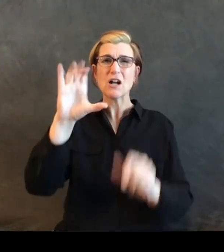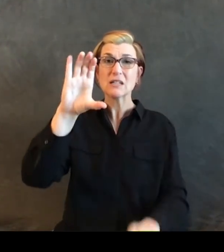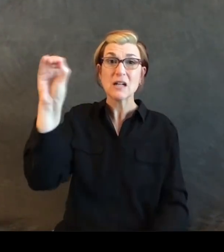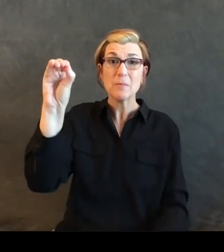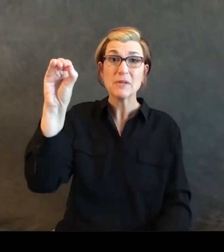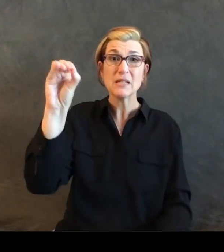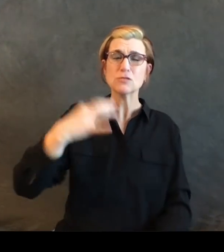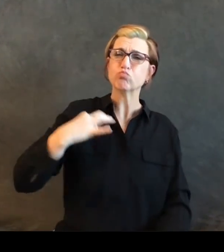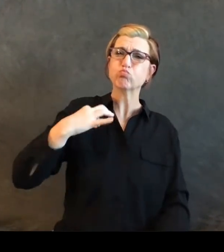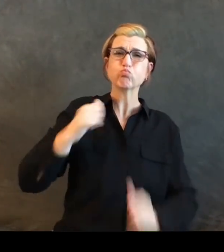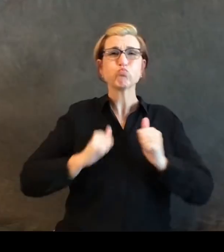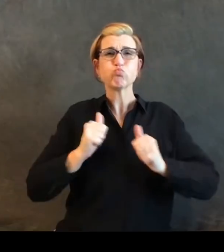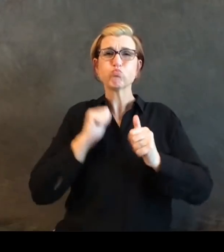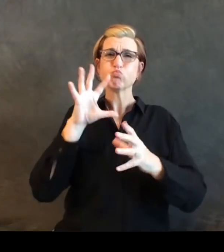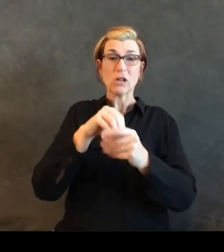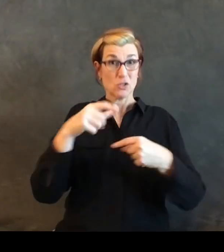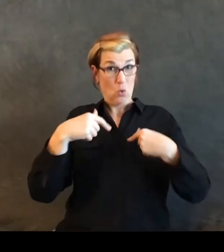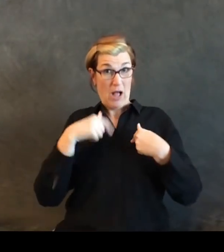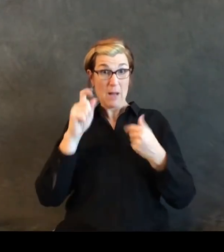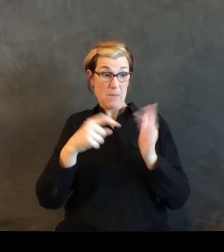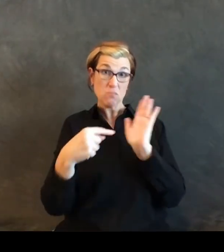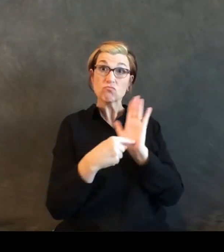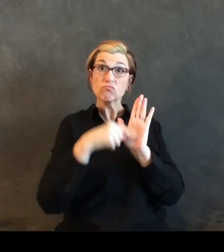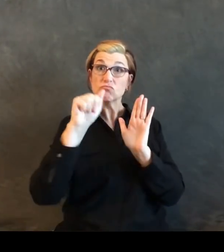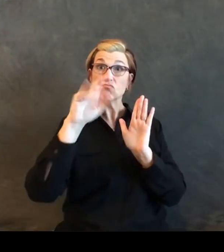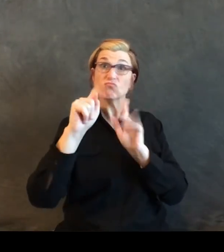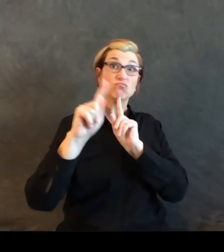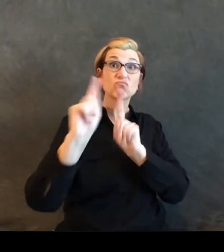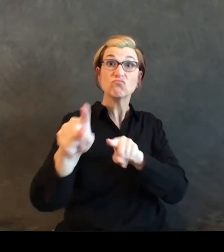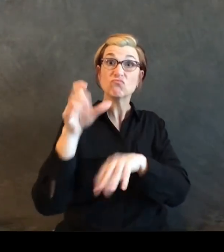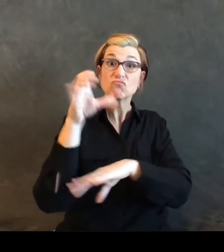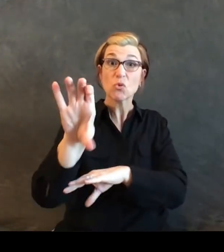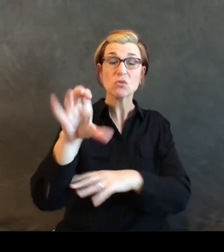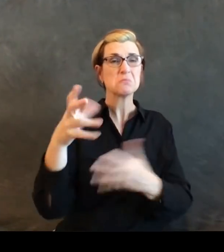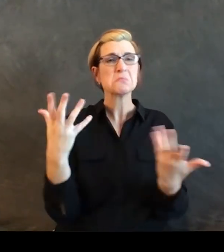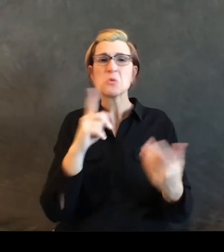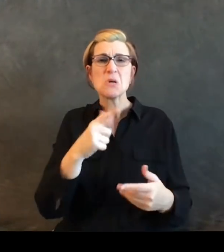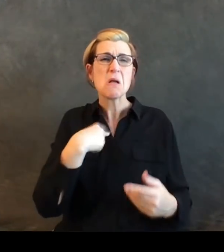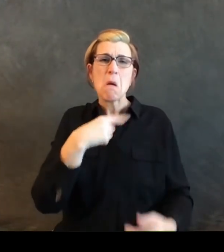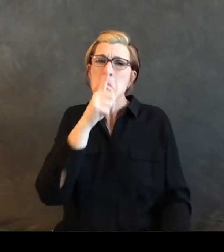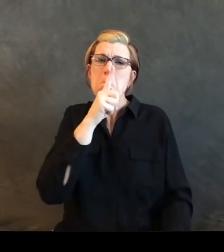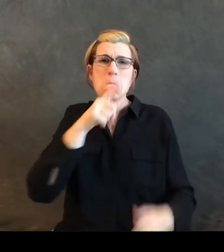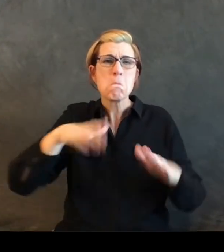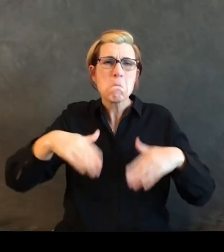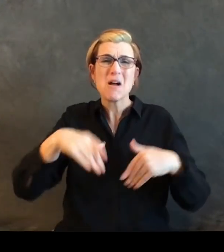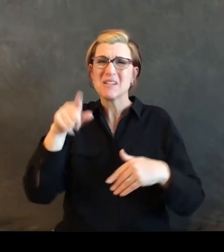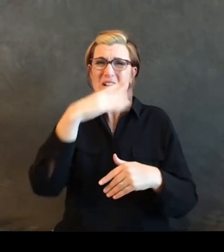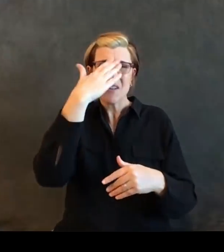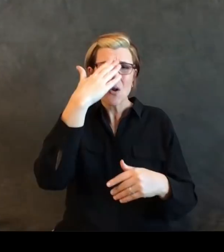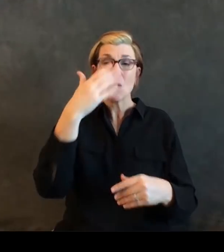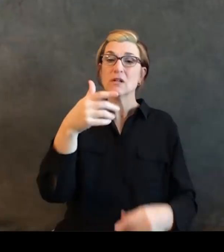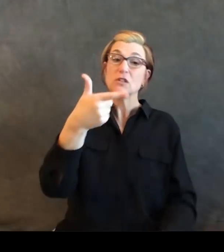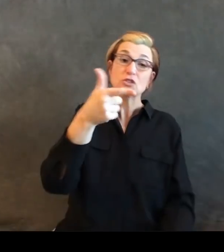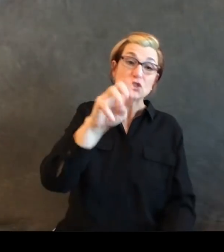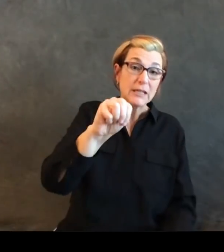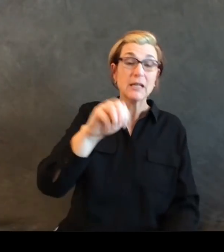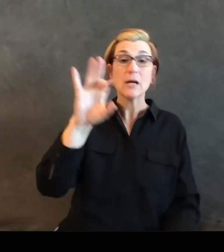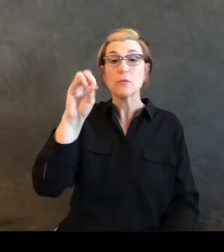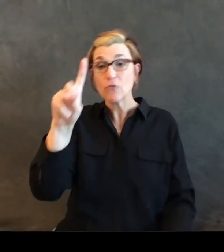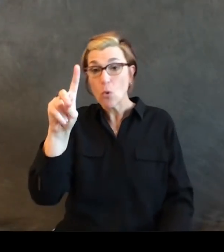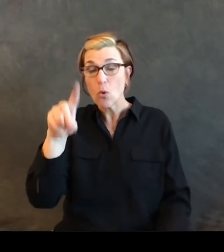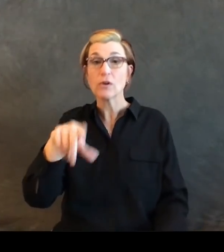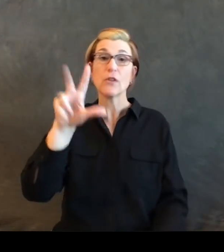much at all. They want to do it. As you know, General Motors is involved, Ford's involved, 3M's involved, others are involved, and they're